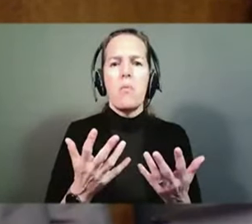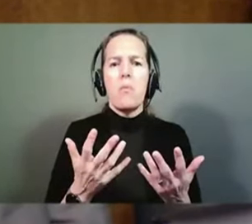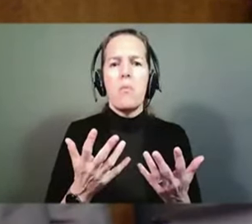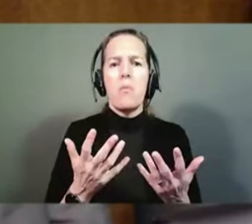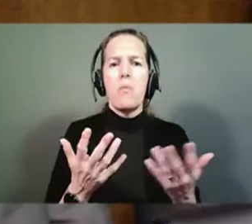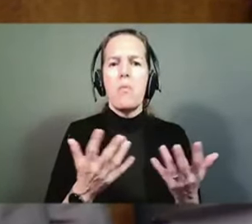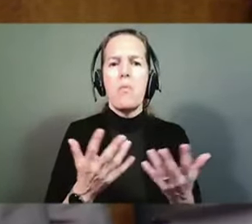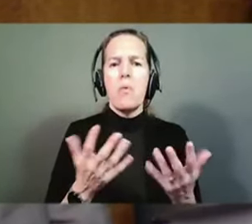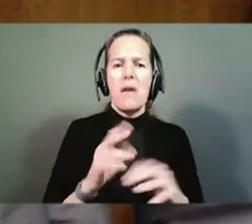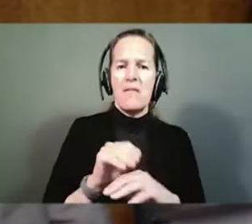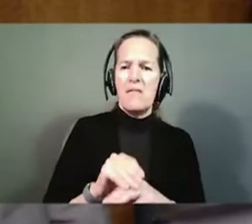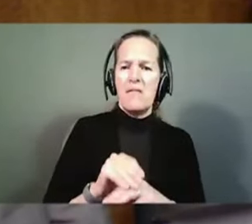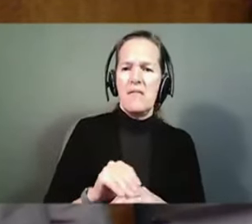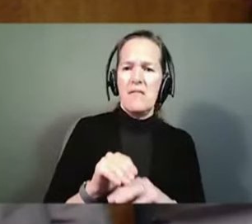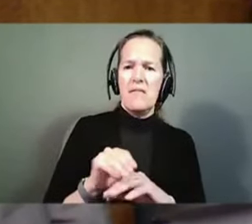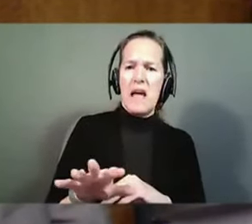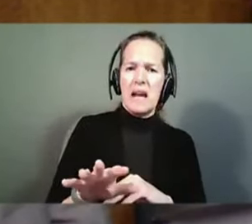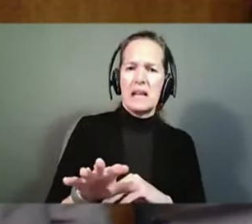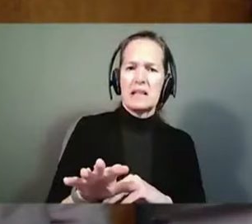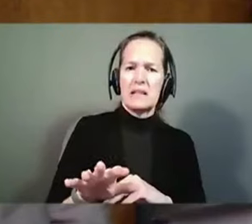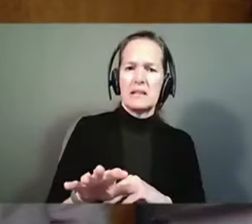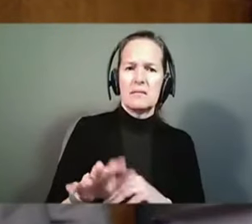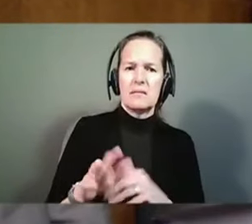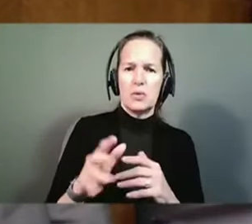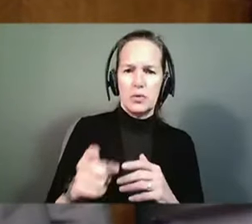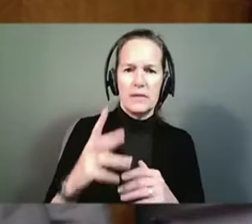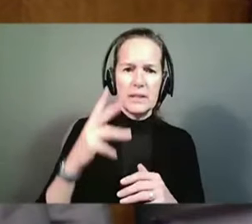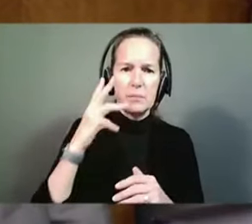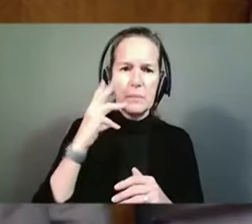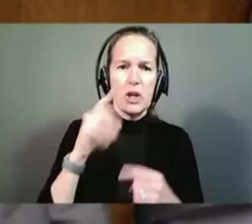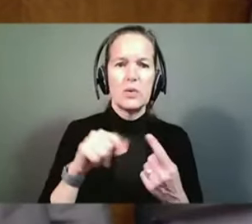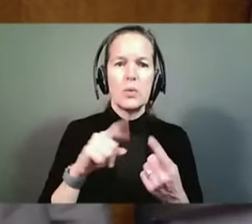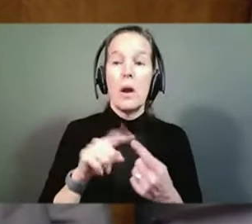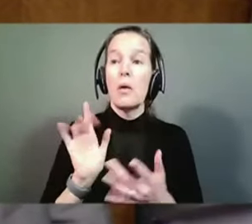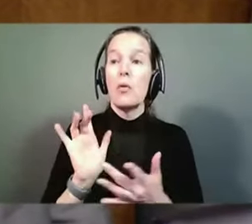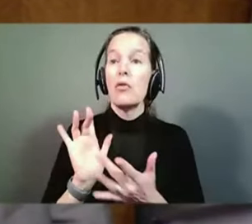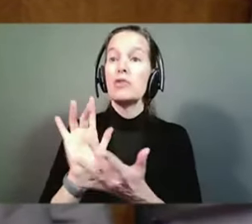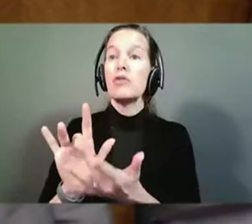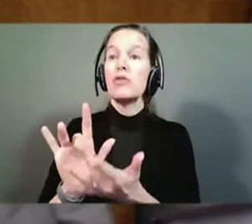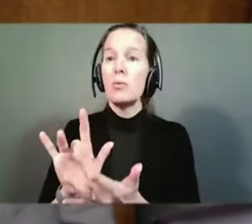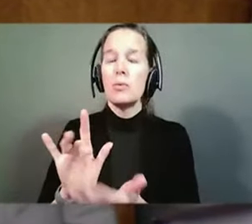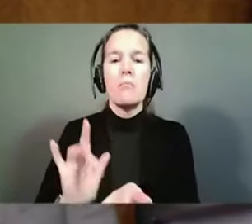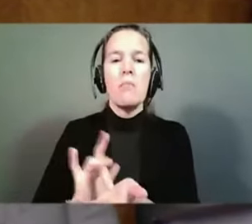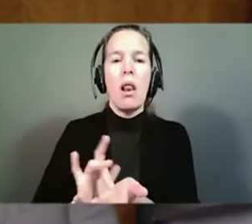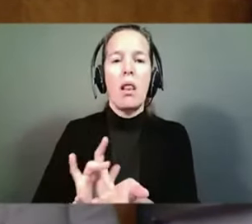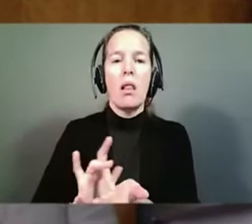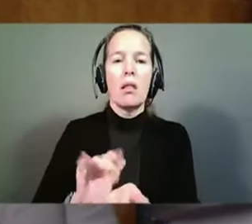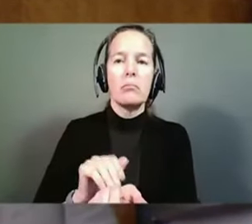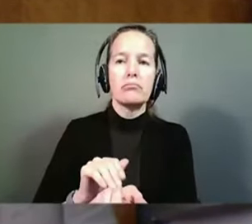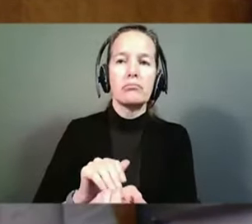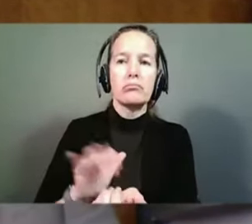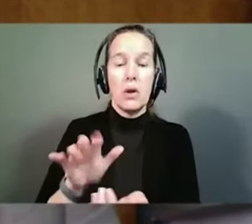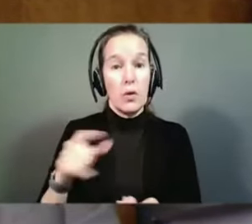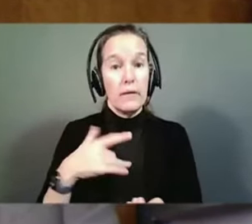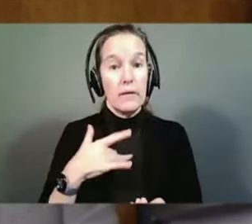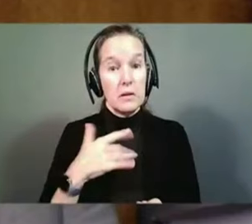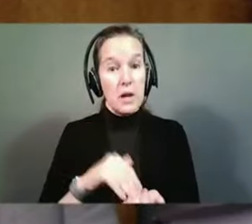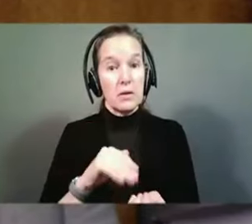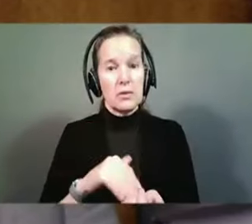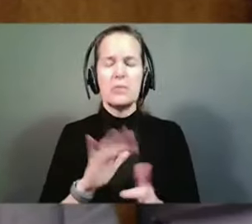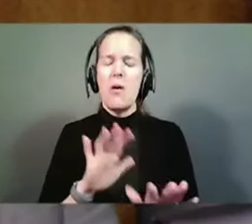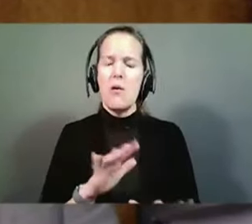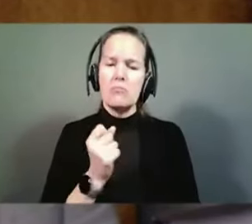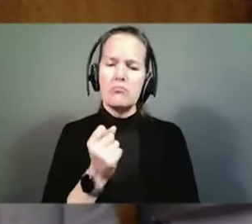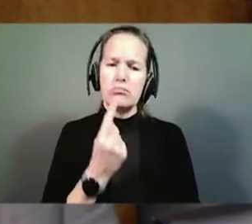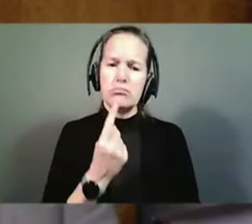What kind of effect have you had in terms of reaching out to the medical community? Have you found doctors' understanding of the problem? Have you